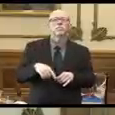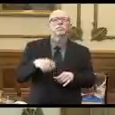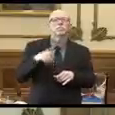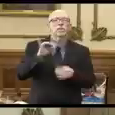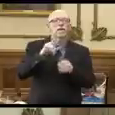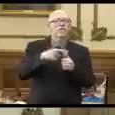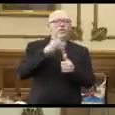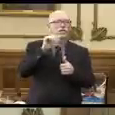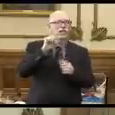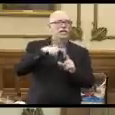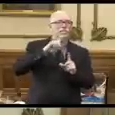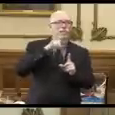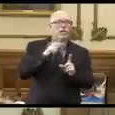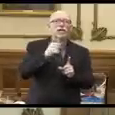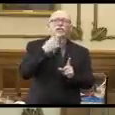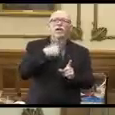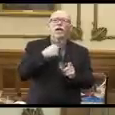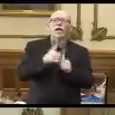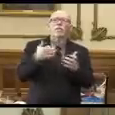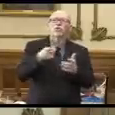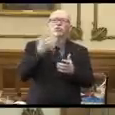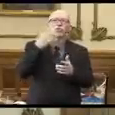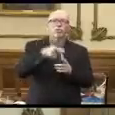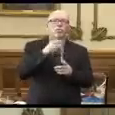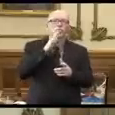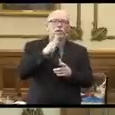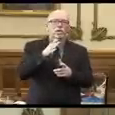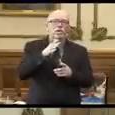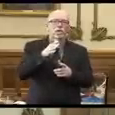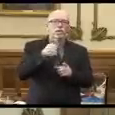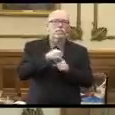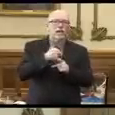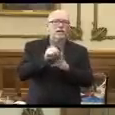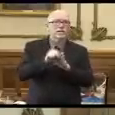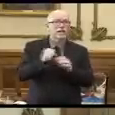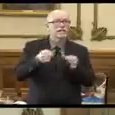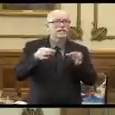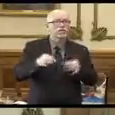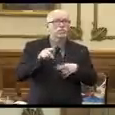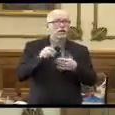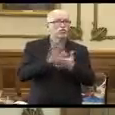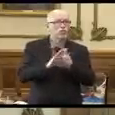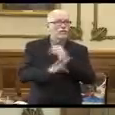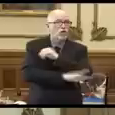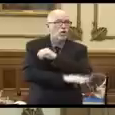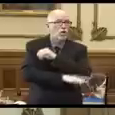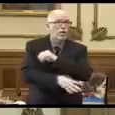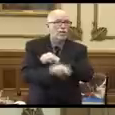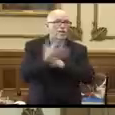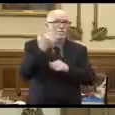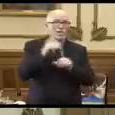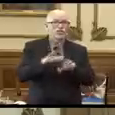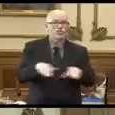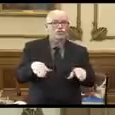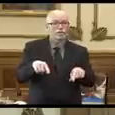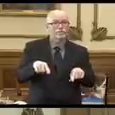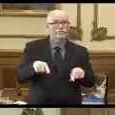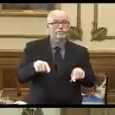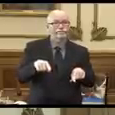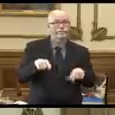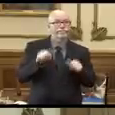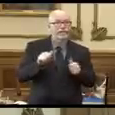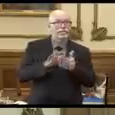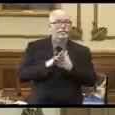case, can you tell us how much, that will factor into the state's decisions on school in the fall, considering that children, can